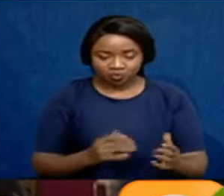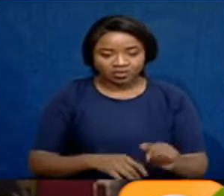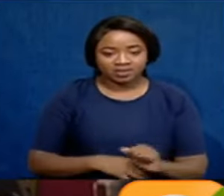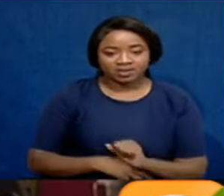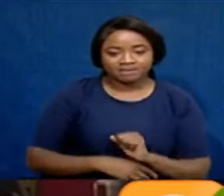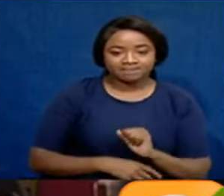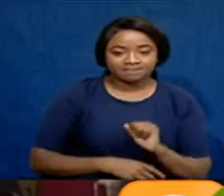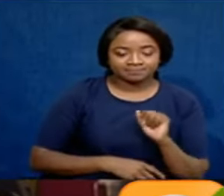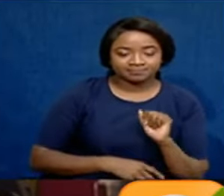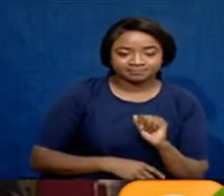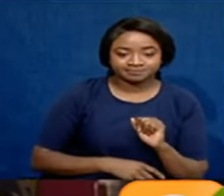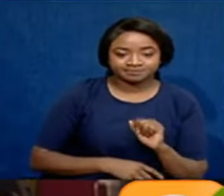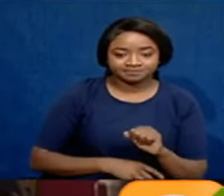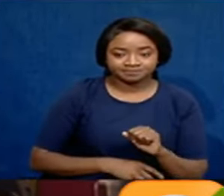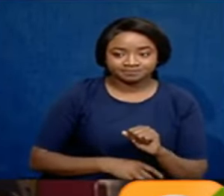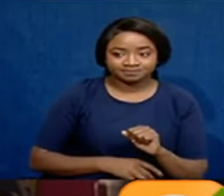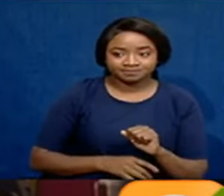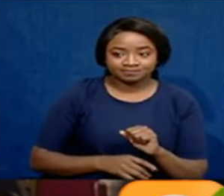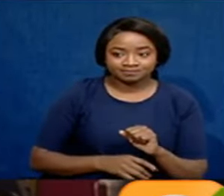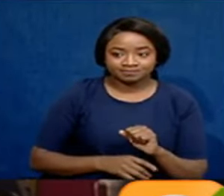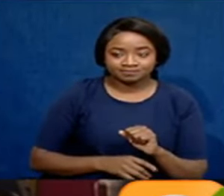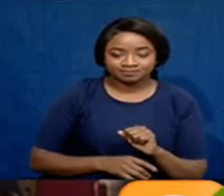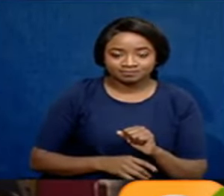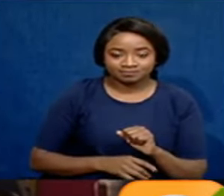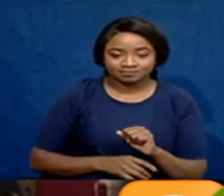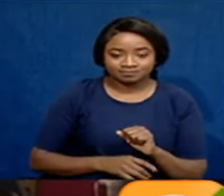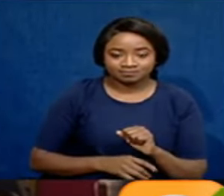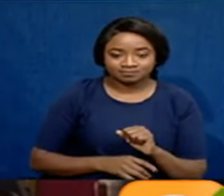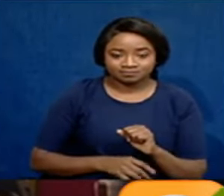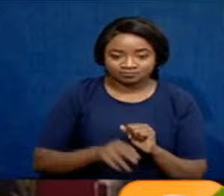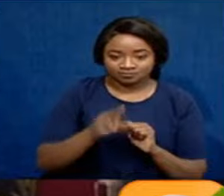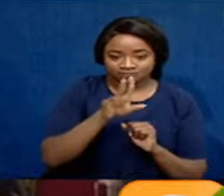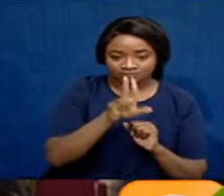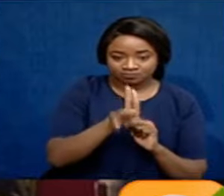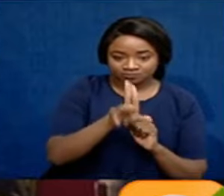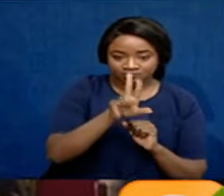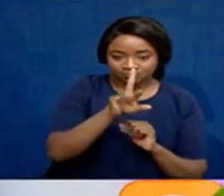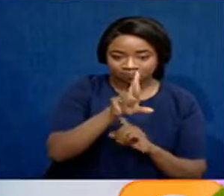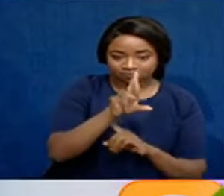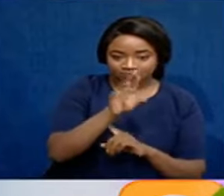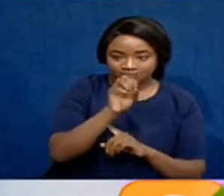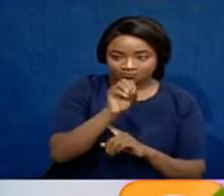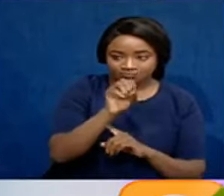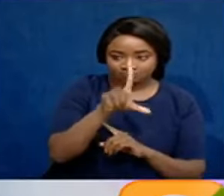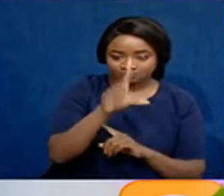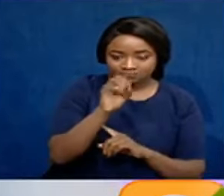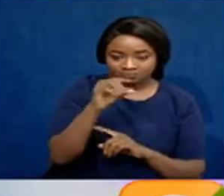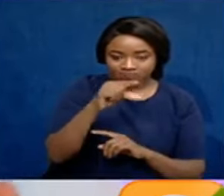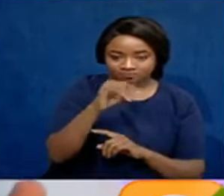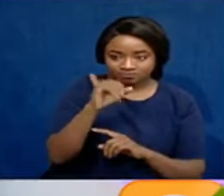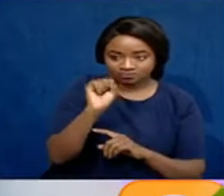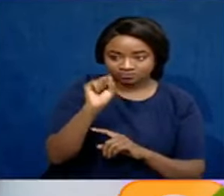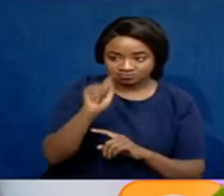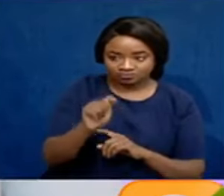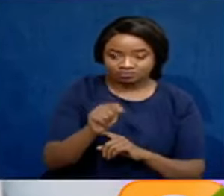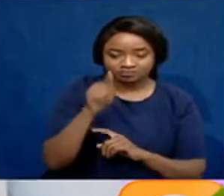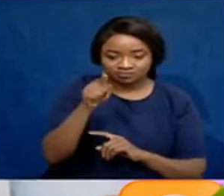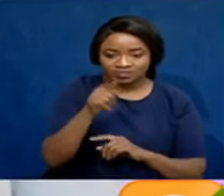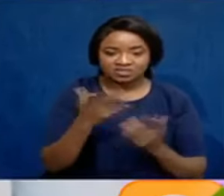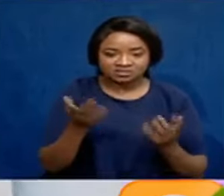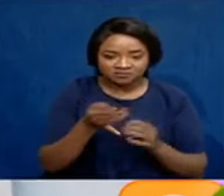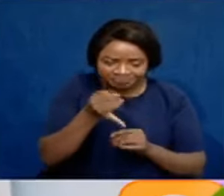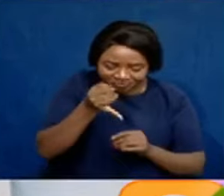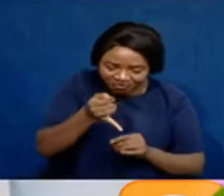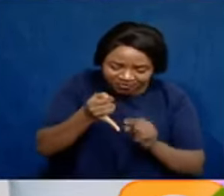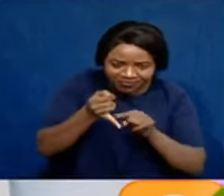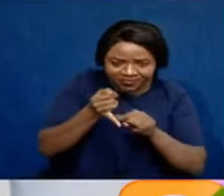us tonight. So I'm guessing urologist has to do with the urinary tract? Yes. It is everything to do with the urinary tract and